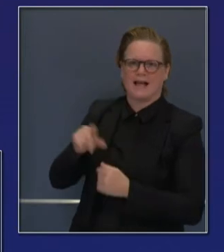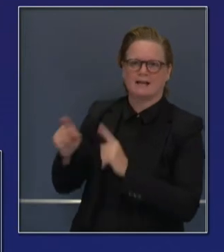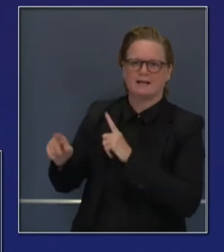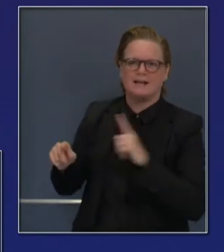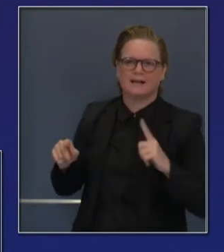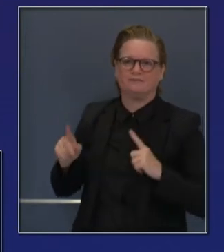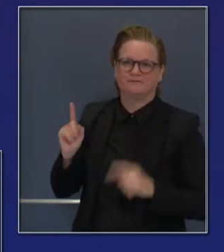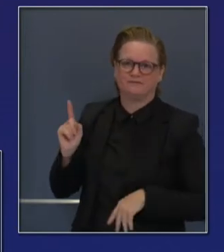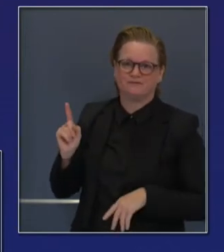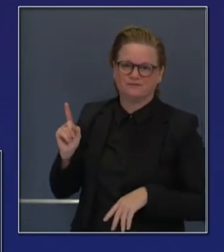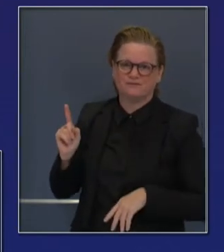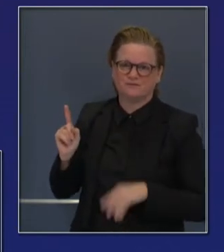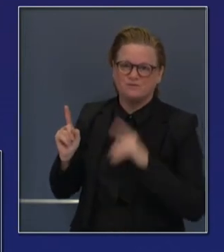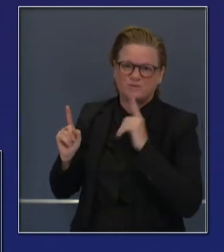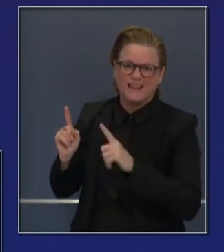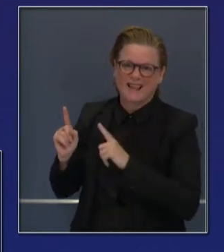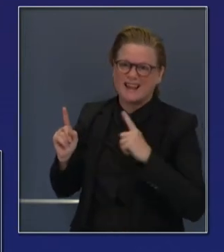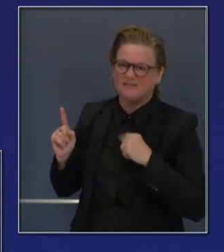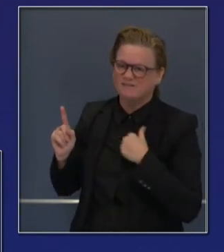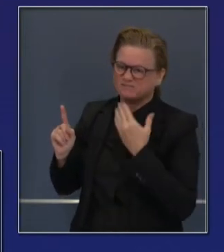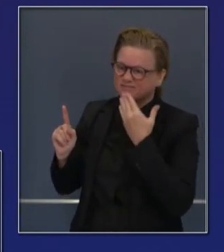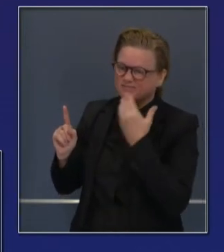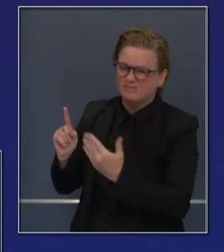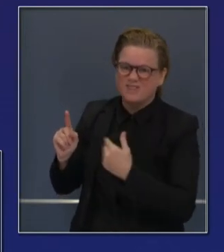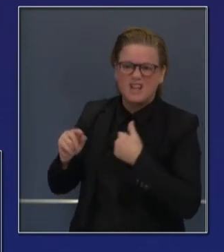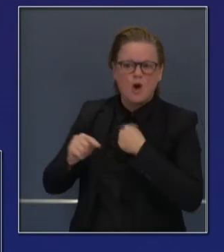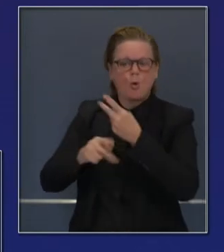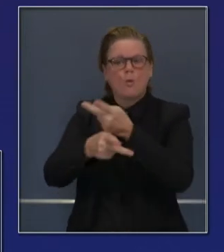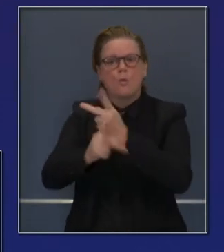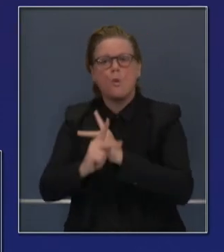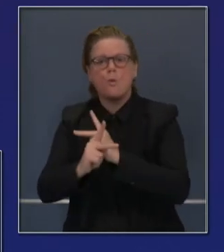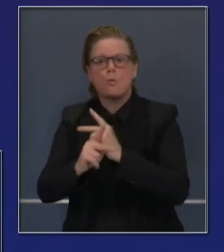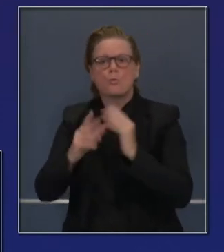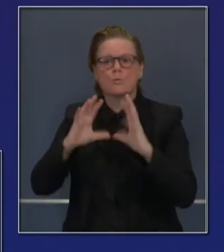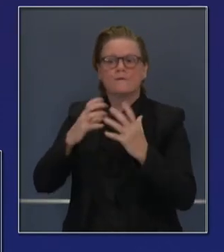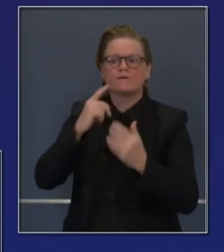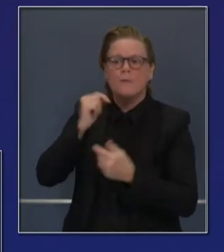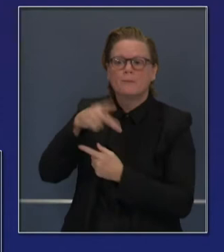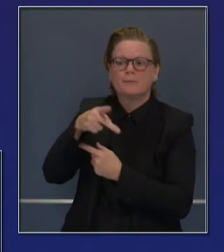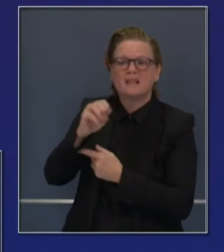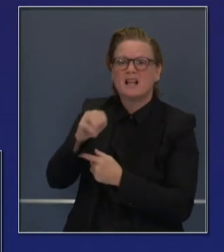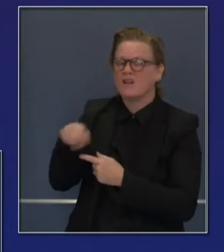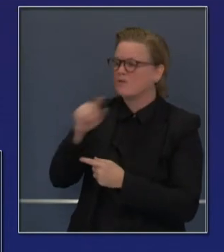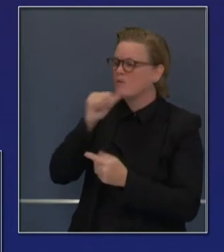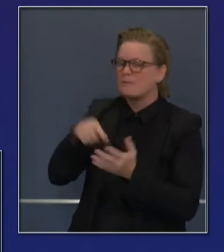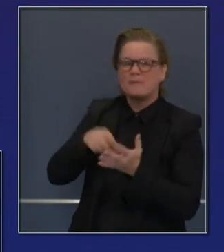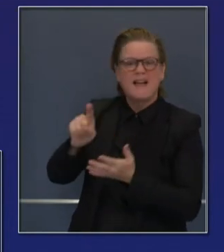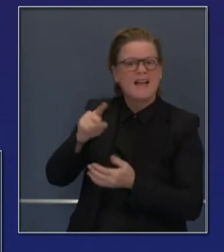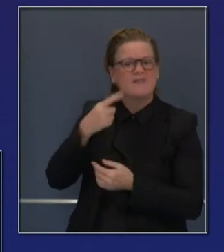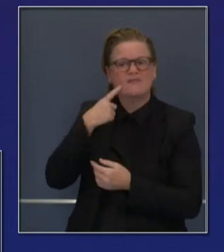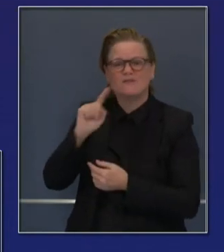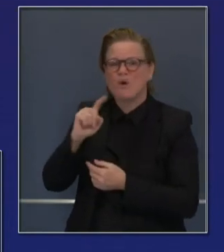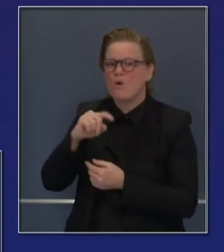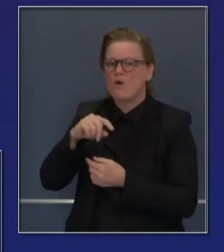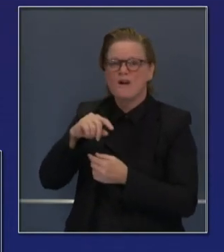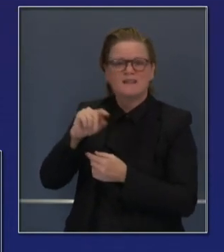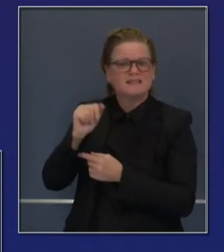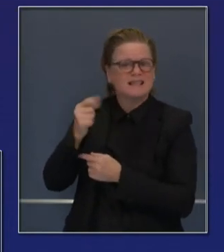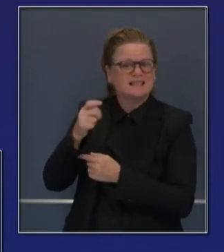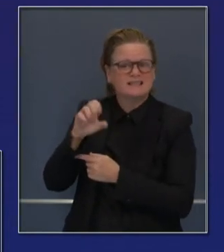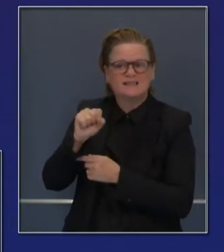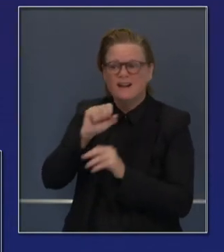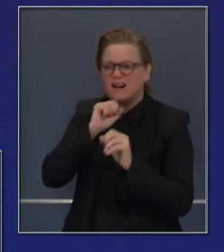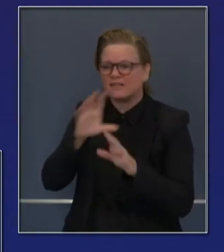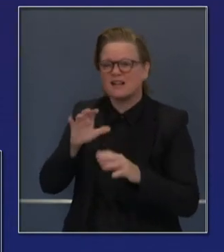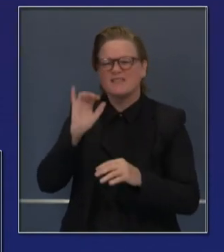PPP loans from any state taxes, which is something, just as a reminder, that was done recently